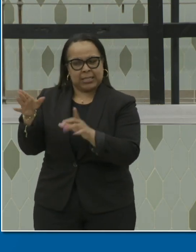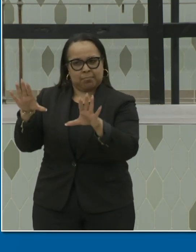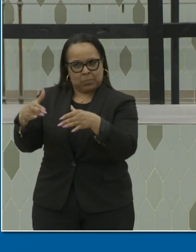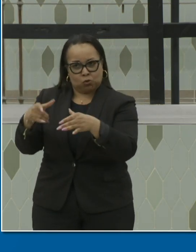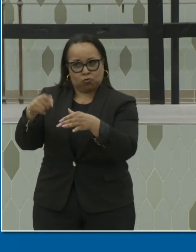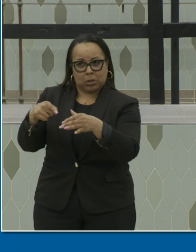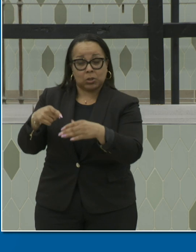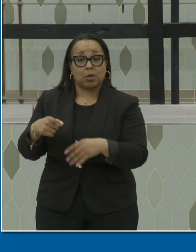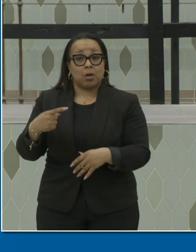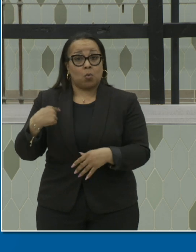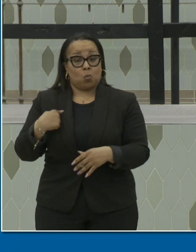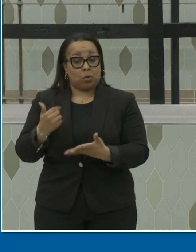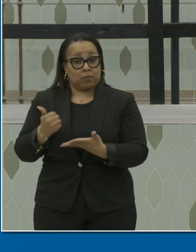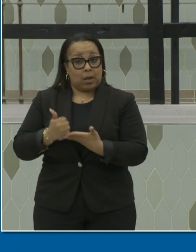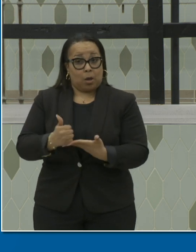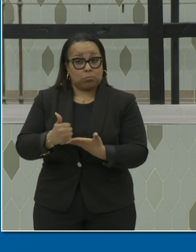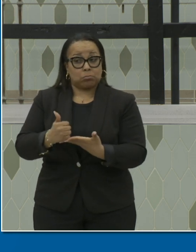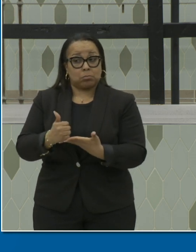has helped fund